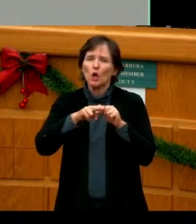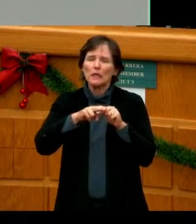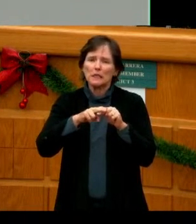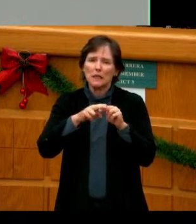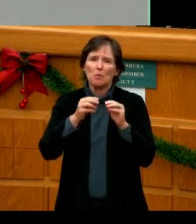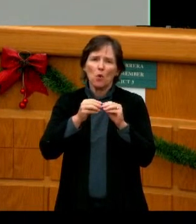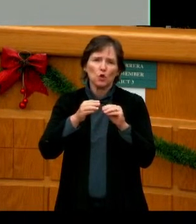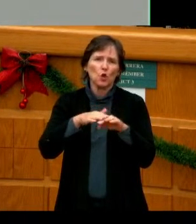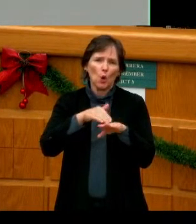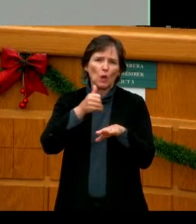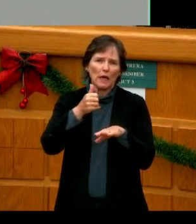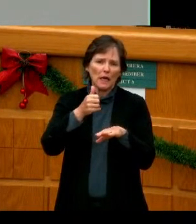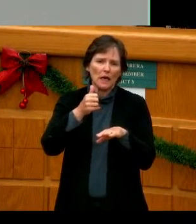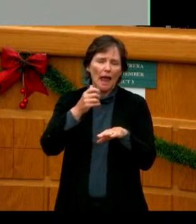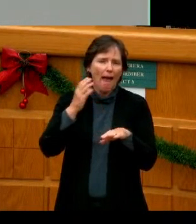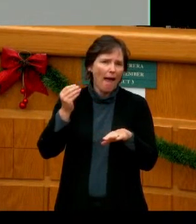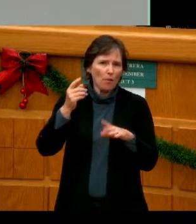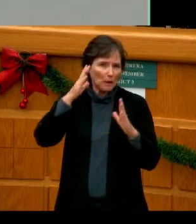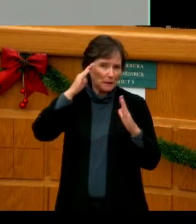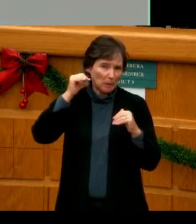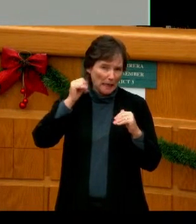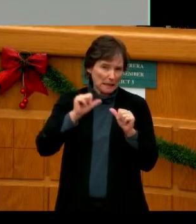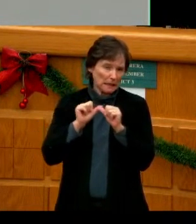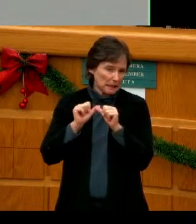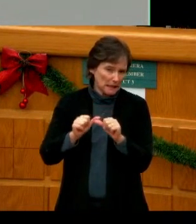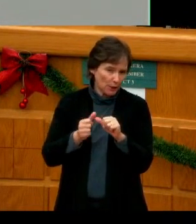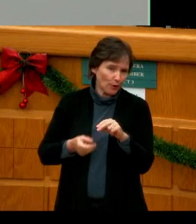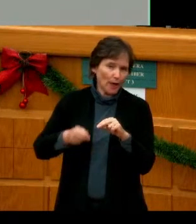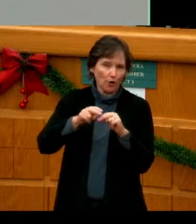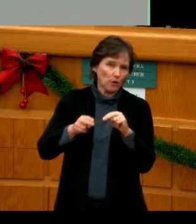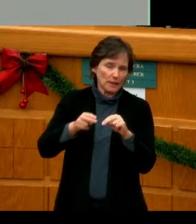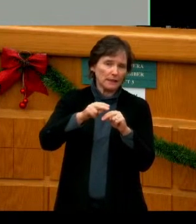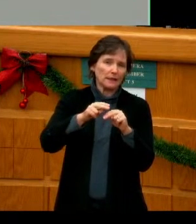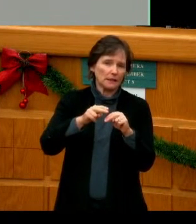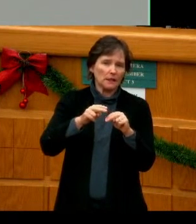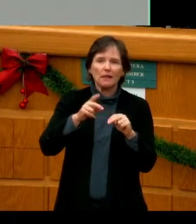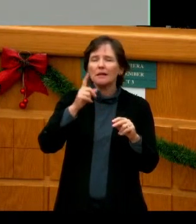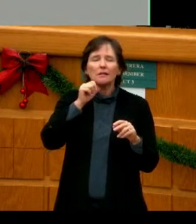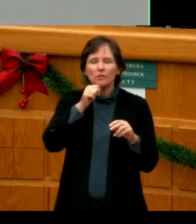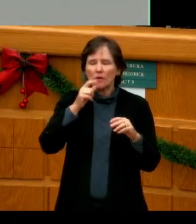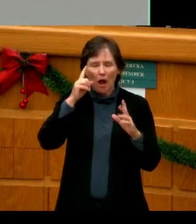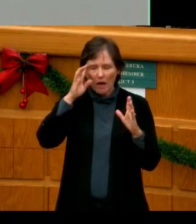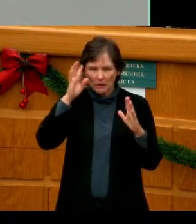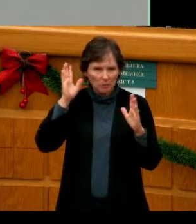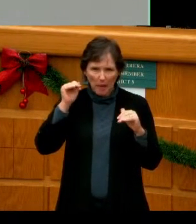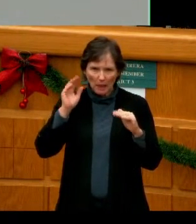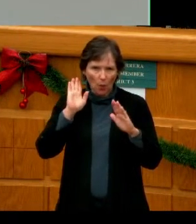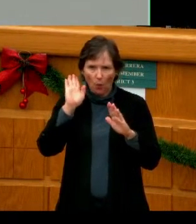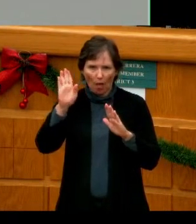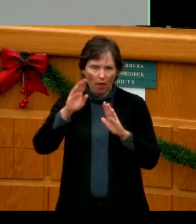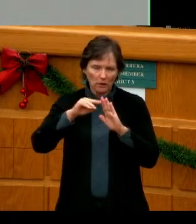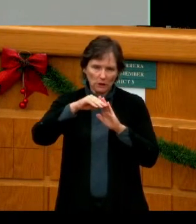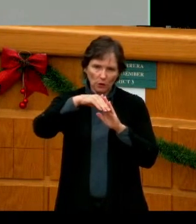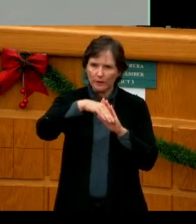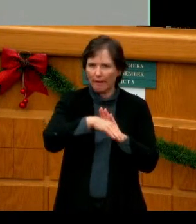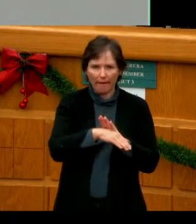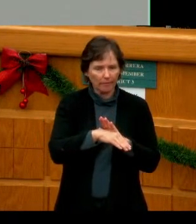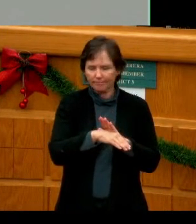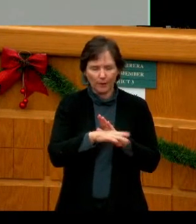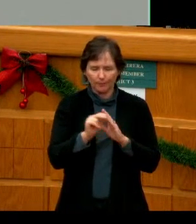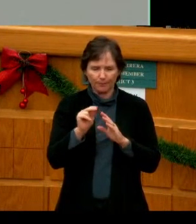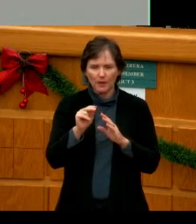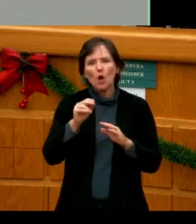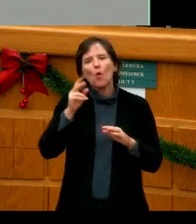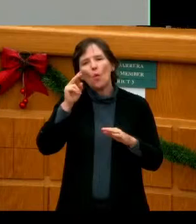this period of time that we're looking at, and we have no reason to believe that's going to stop going up in the future. So we don't think that it's going to continue to